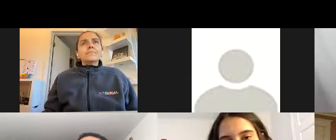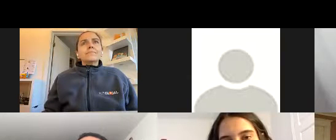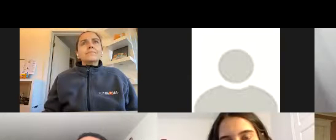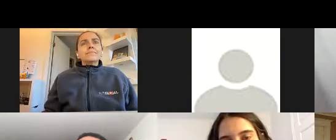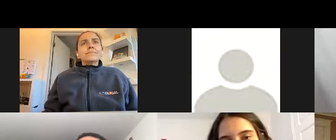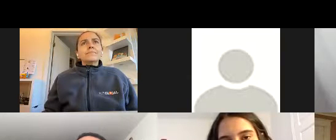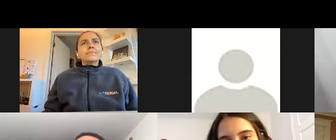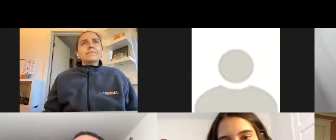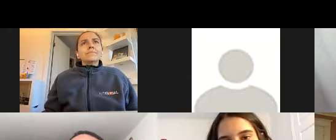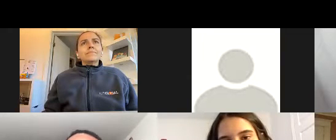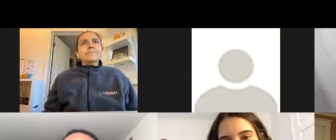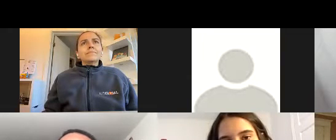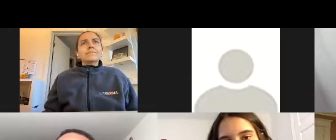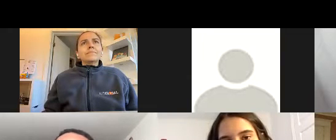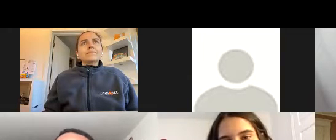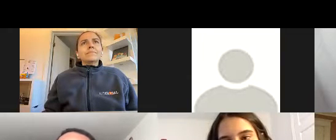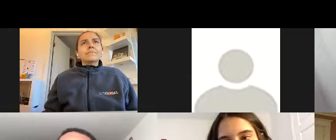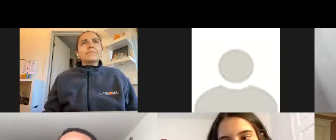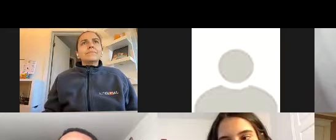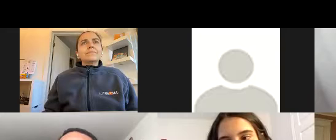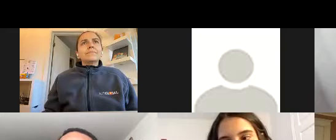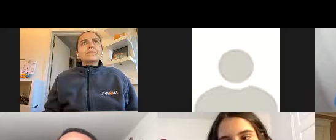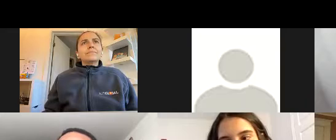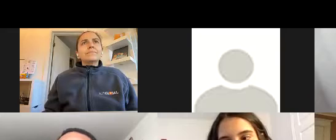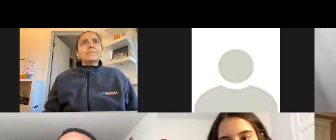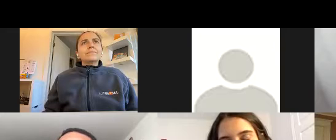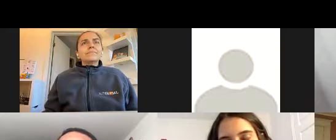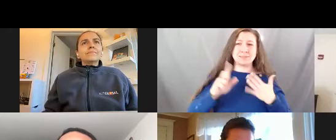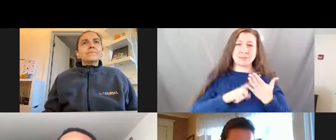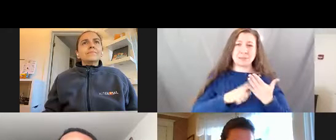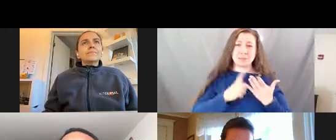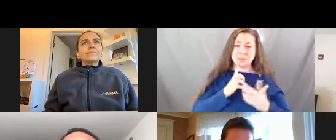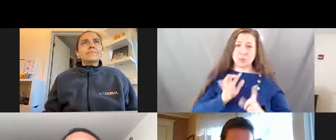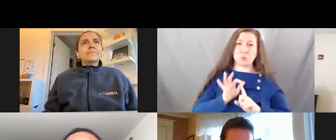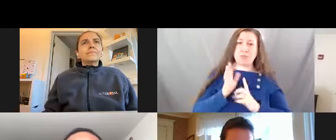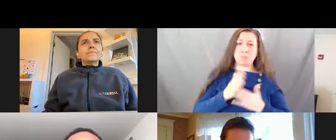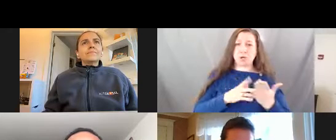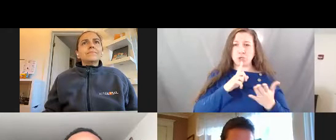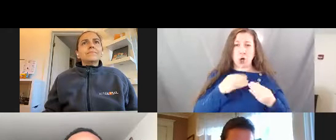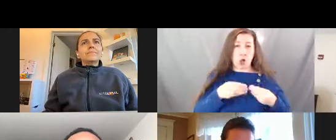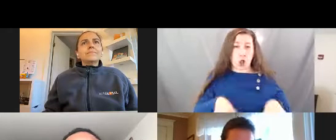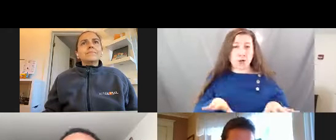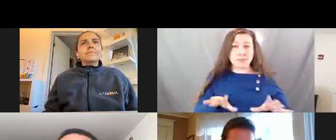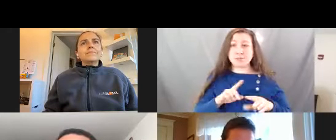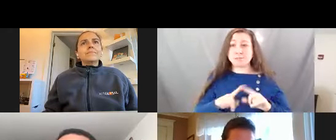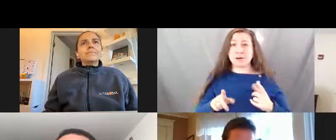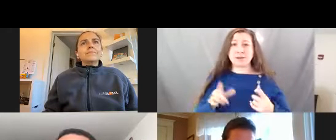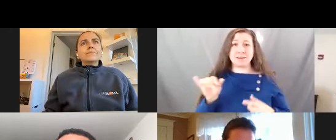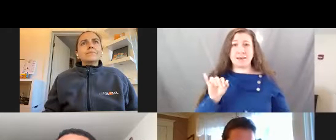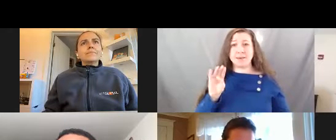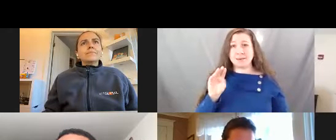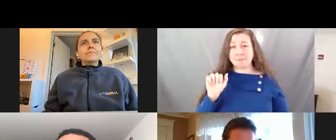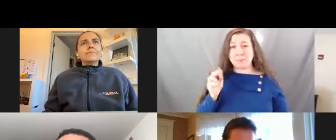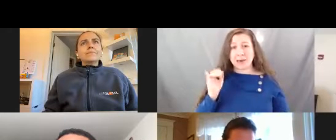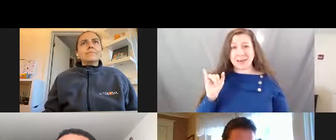crowd, you do tend to get lost, but like I think everything about you, if you express yourself, like Mahin had mentioned, I think